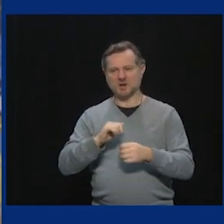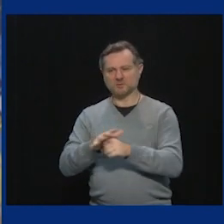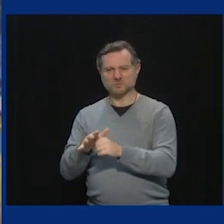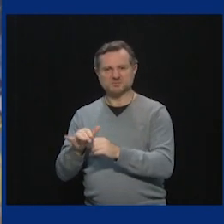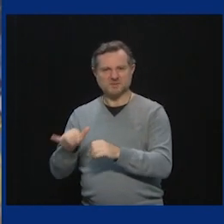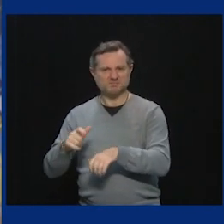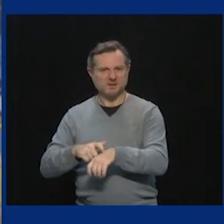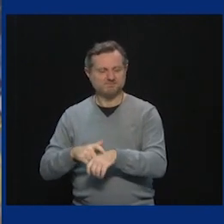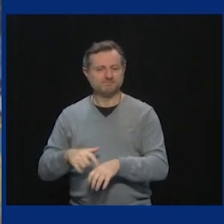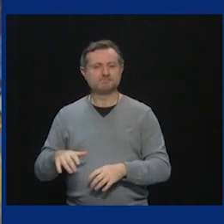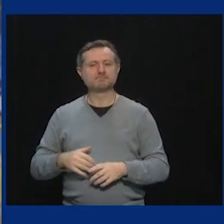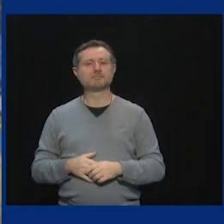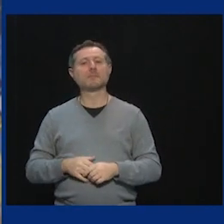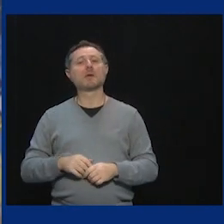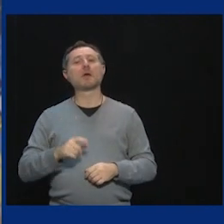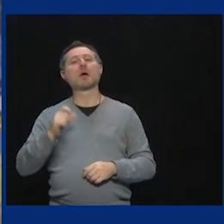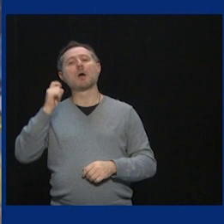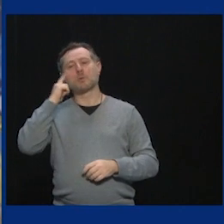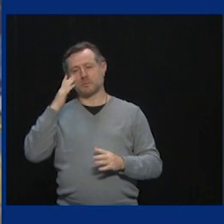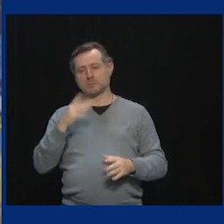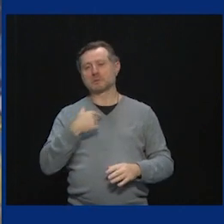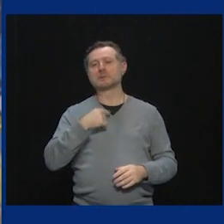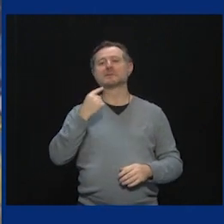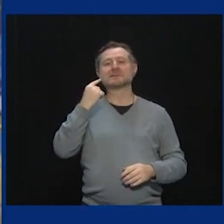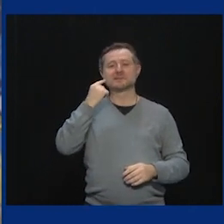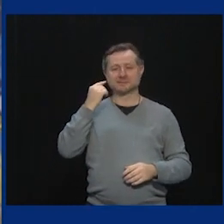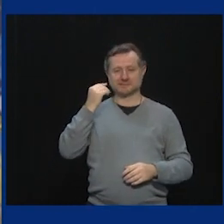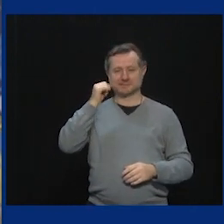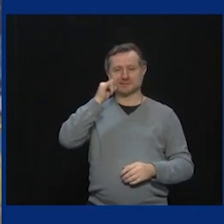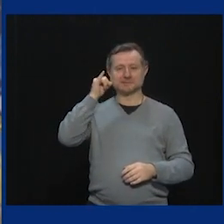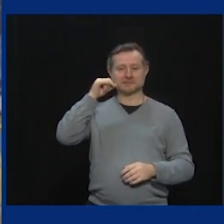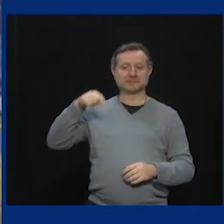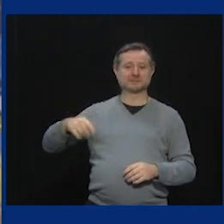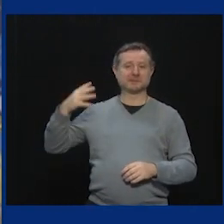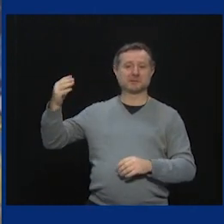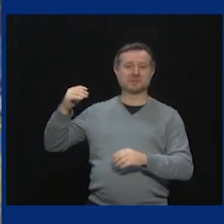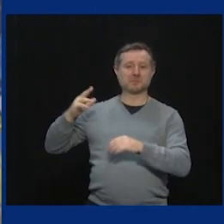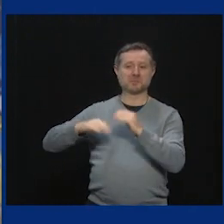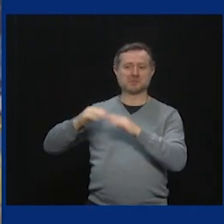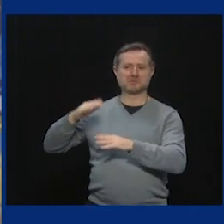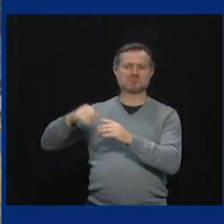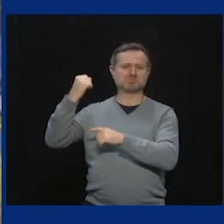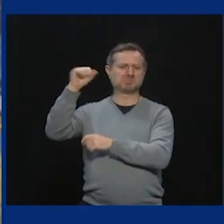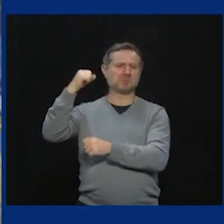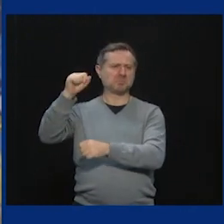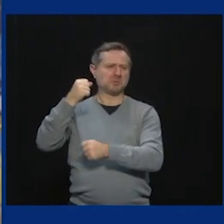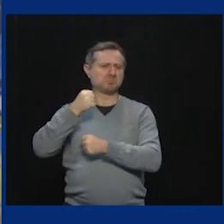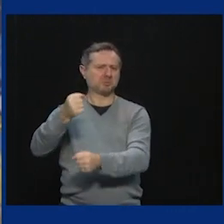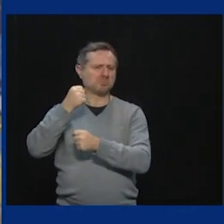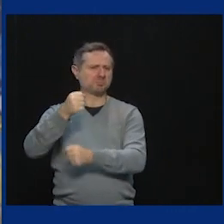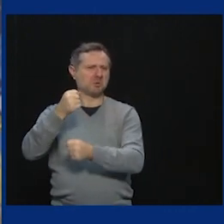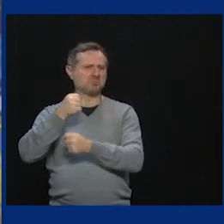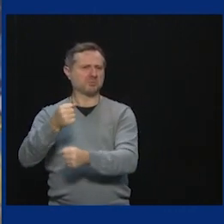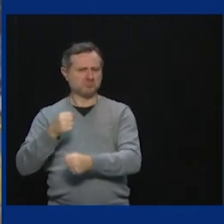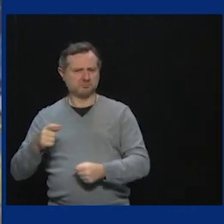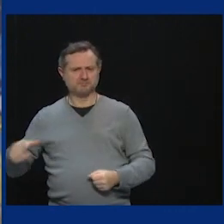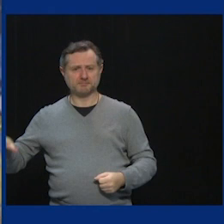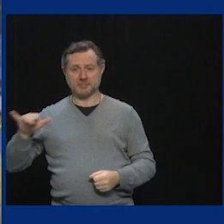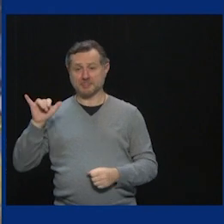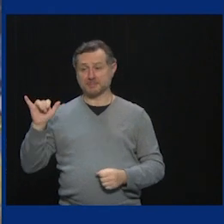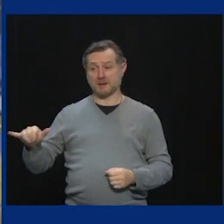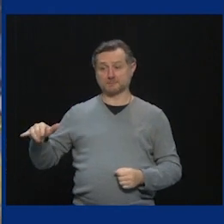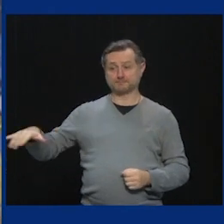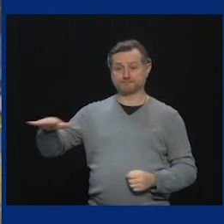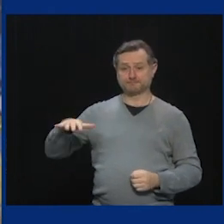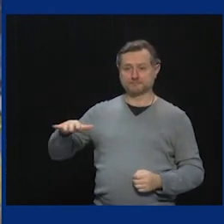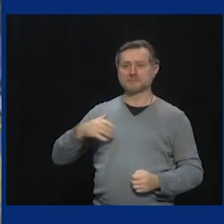activity outside the building here yesterday, as there always is. It's something, it's a new concept. I'm always willing to go talk to our legislators when we get